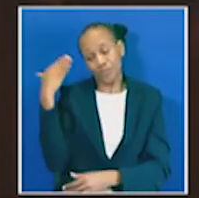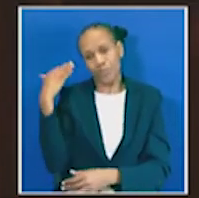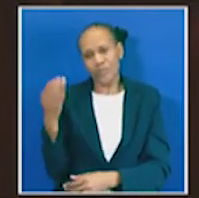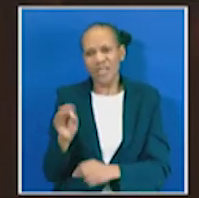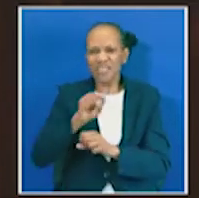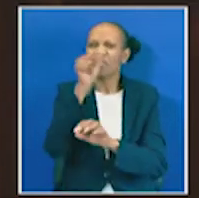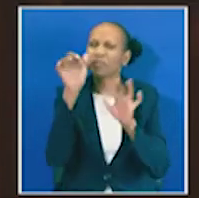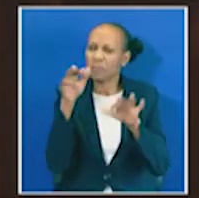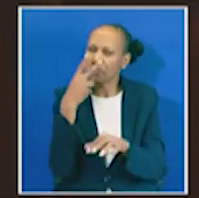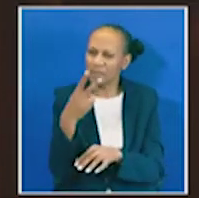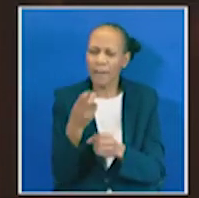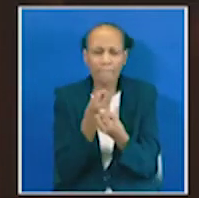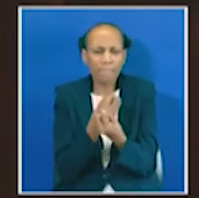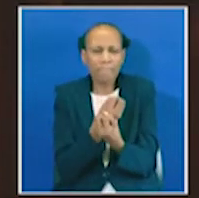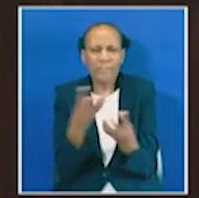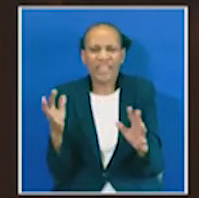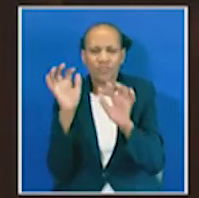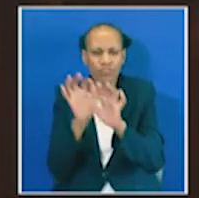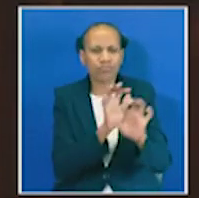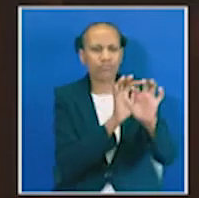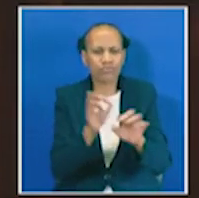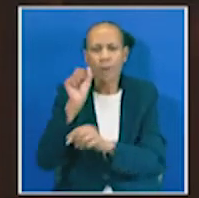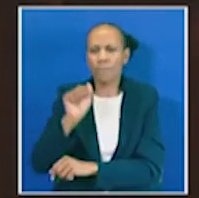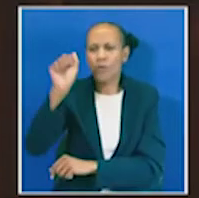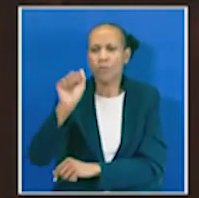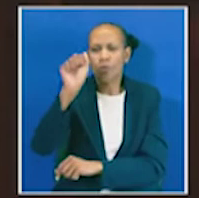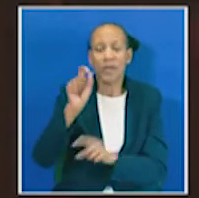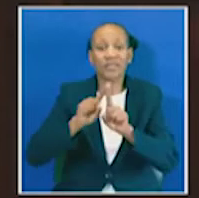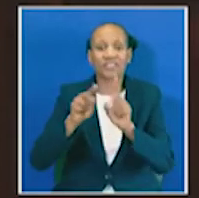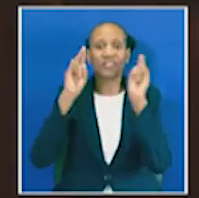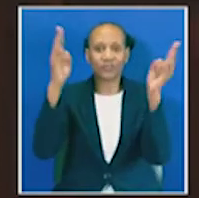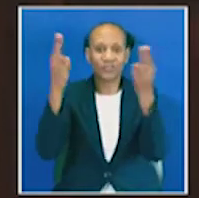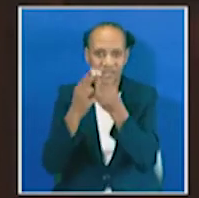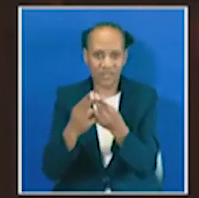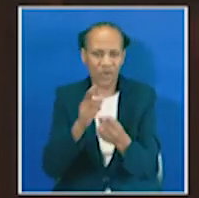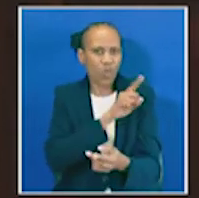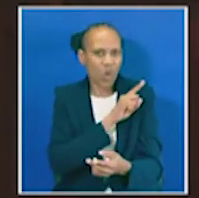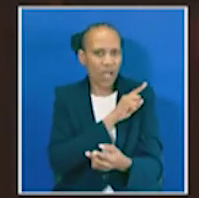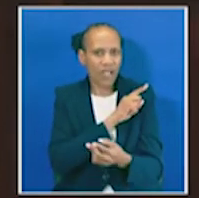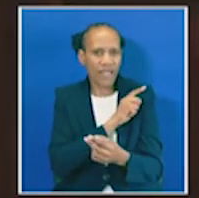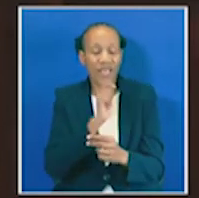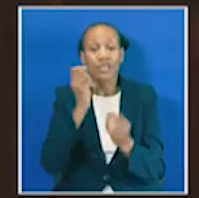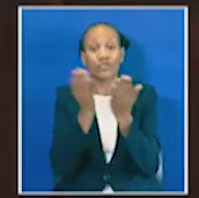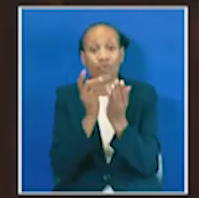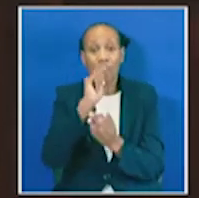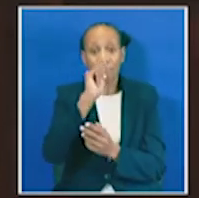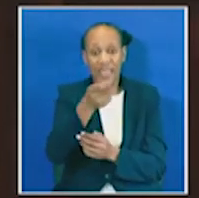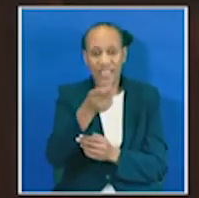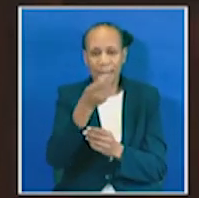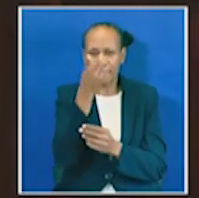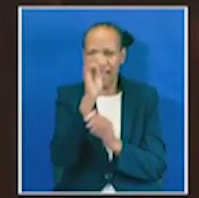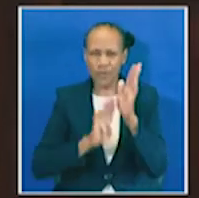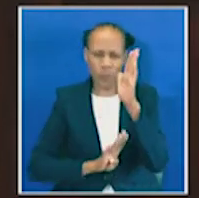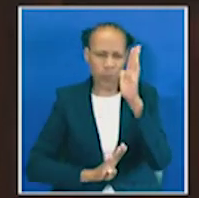many protests taking place at different institutions about steep fee increases and a slow pace